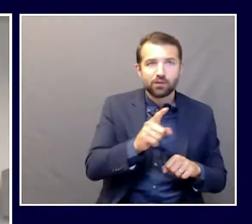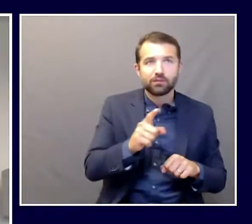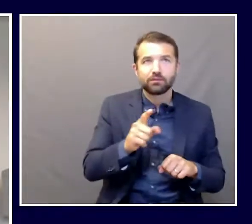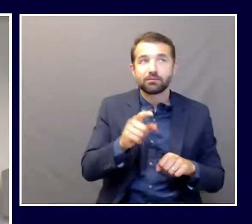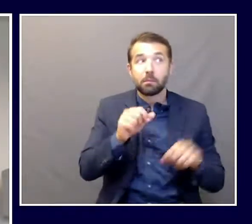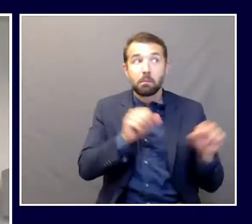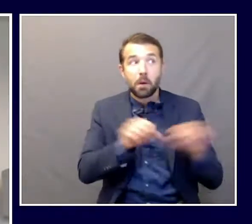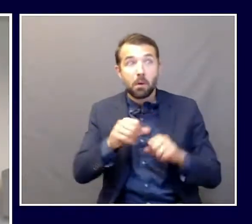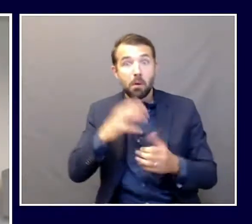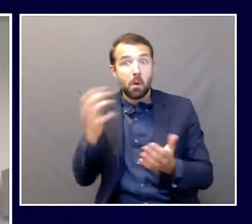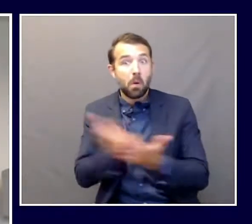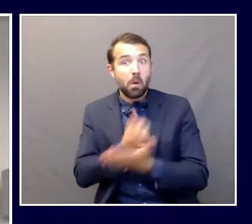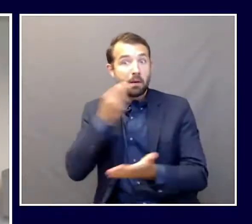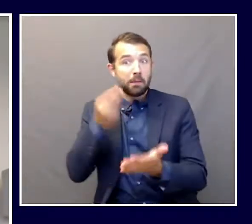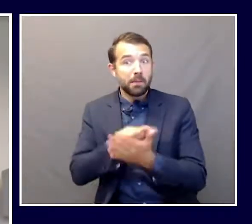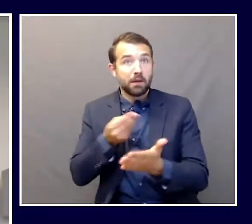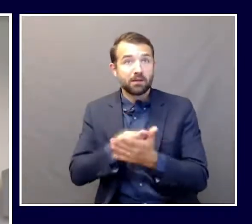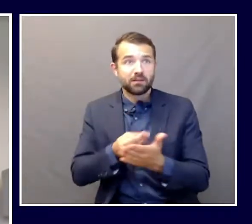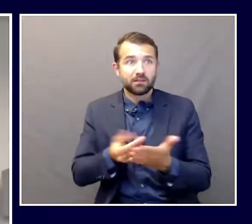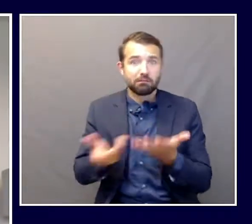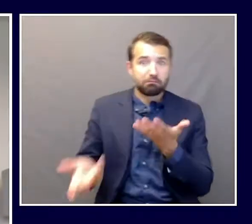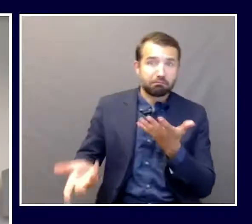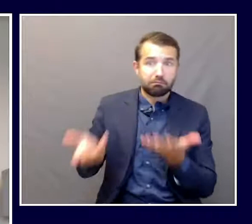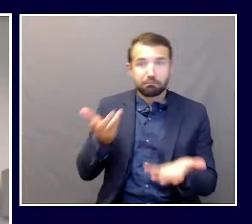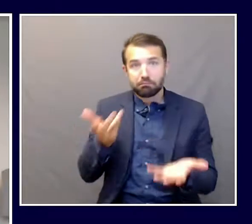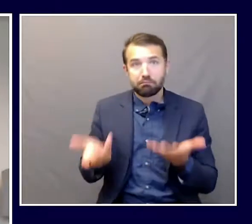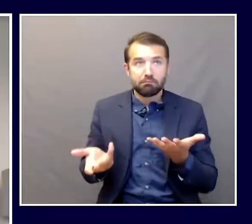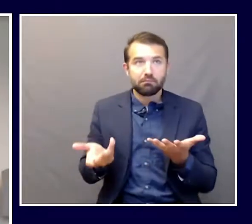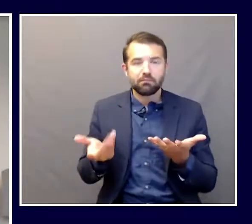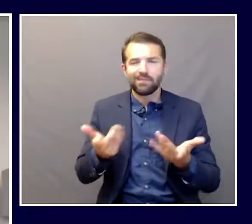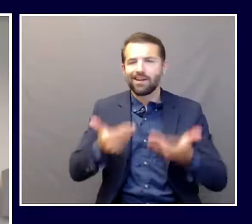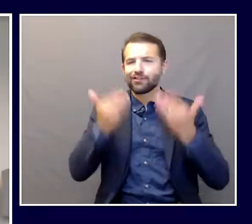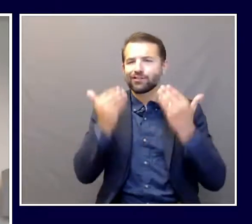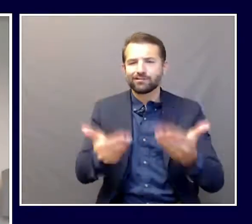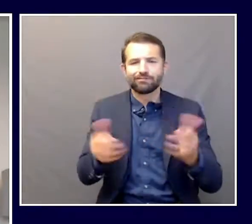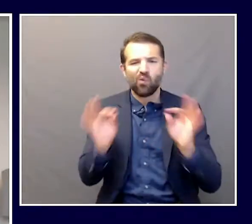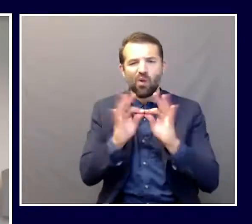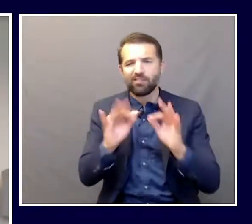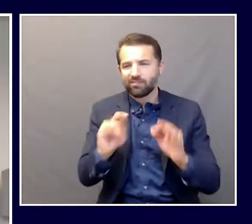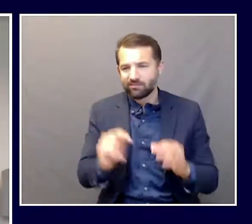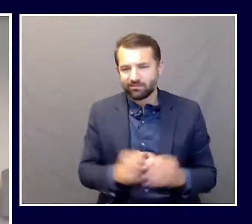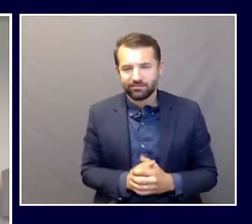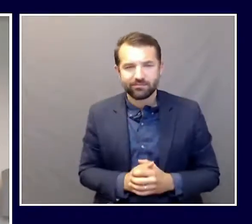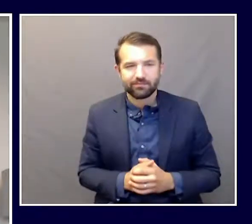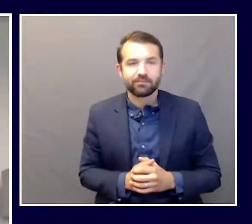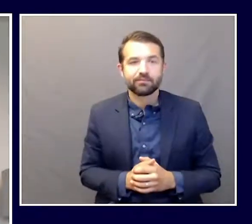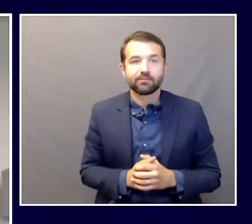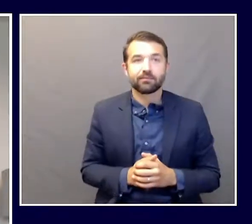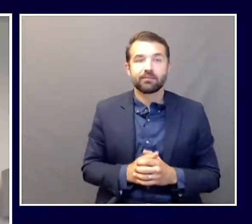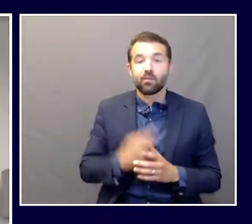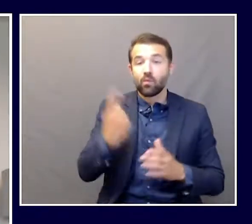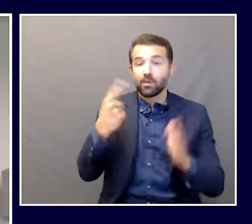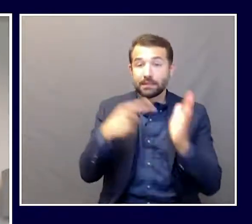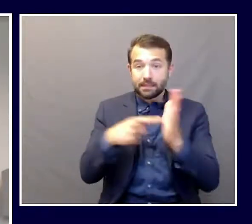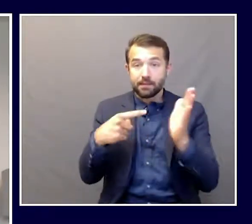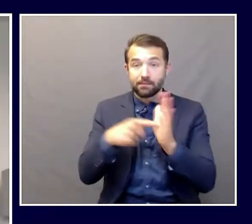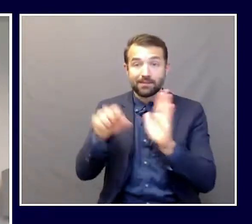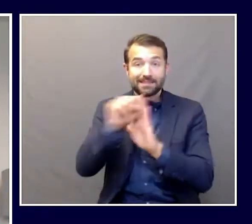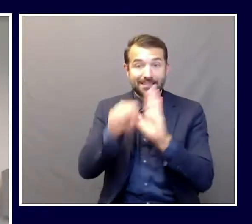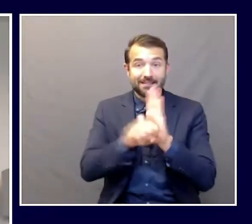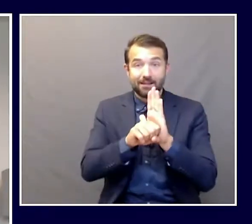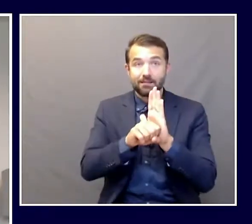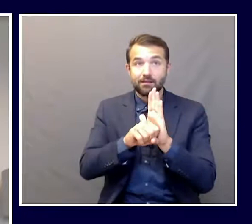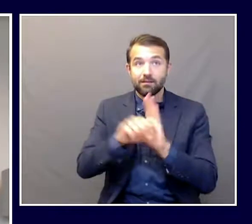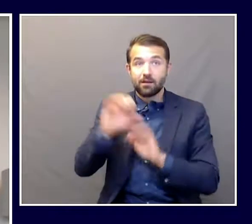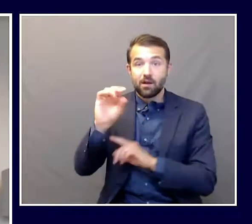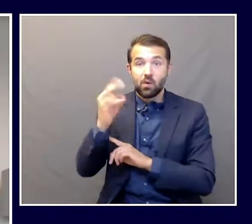second winner of the lottery that was being done in the state of Ohio, when he was interviewed, I was compelled by the fact